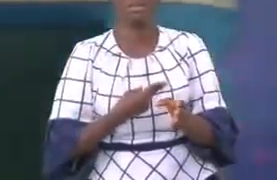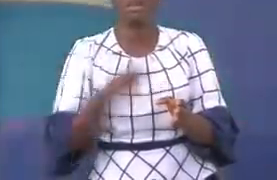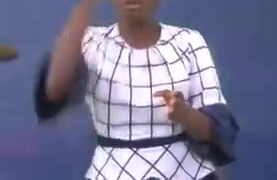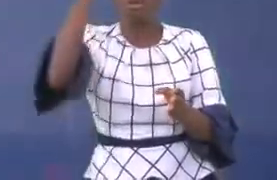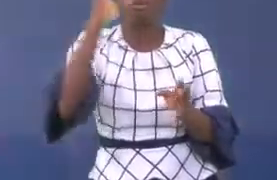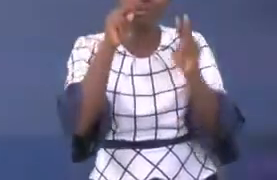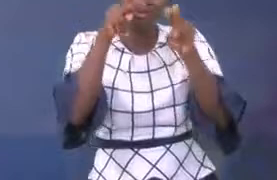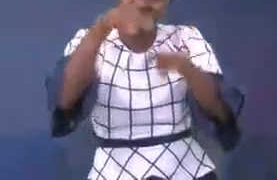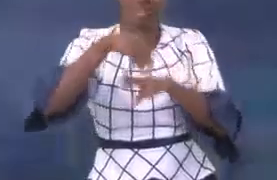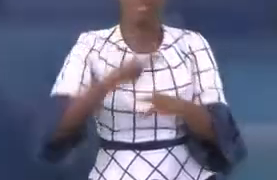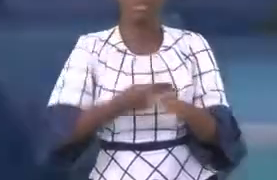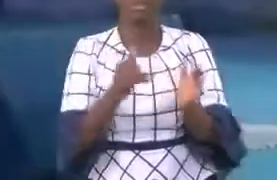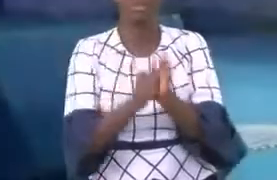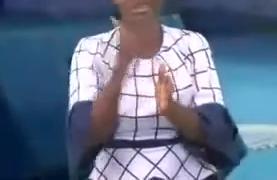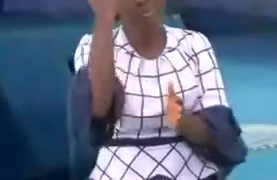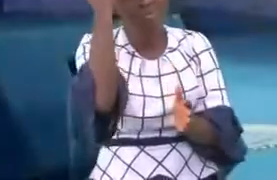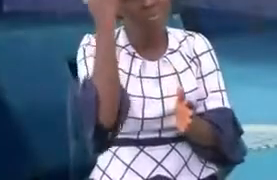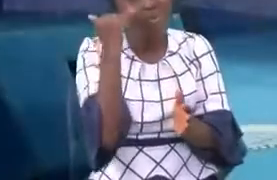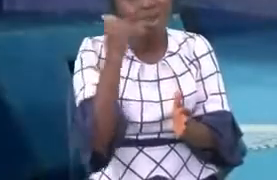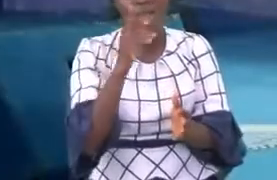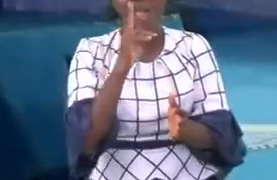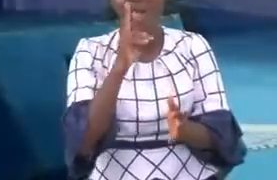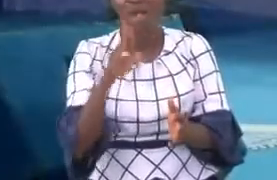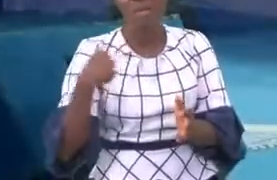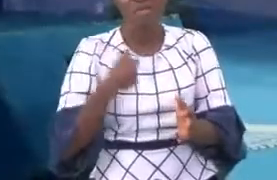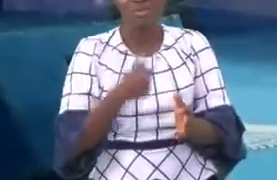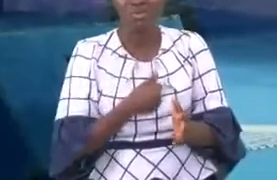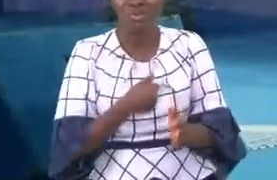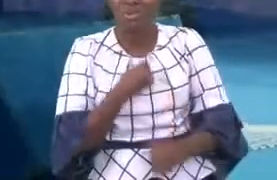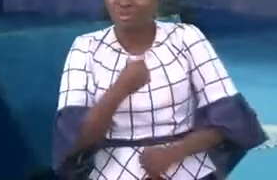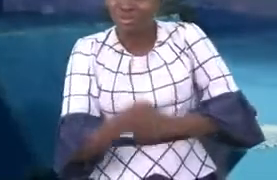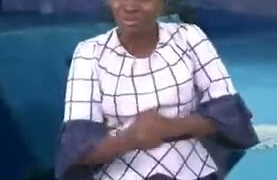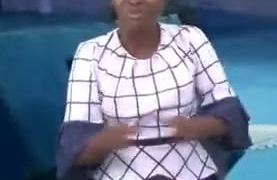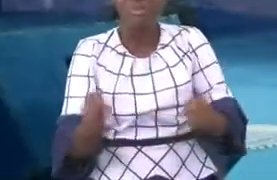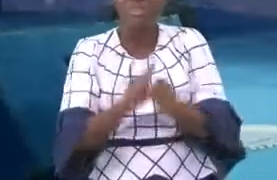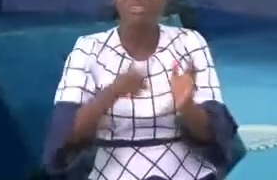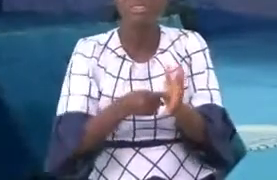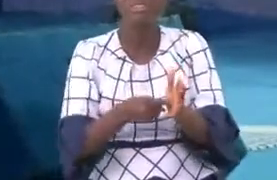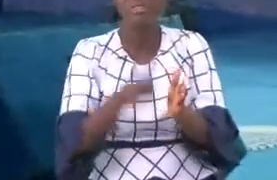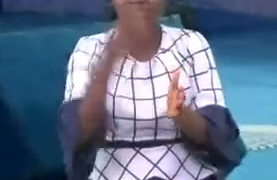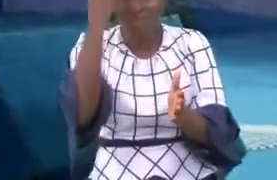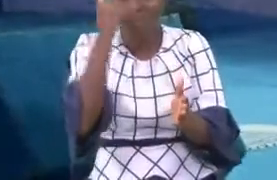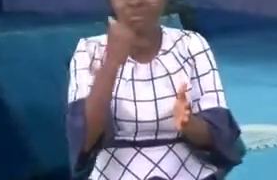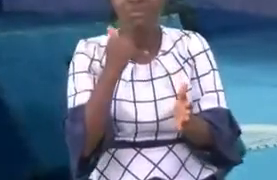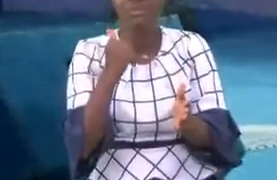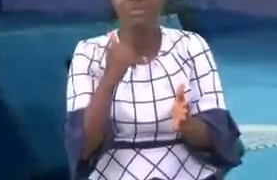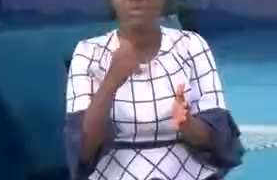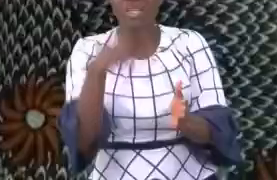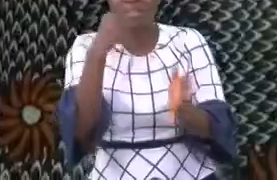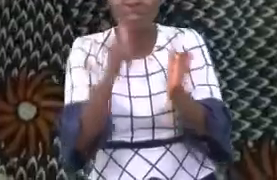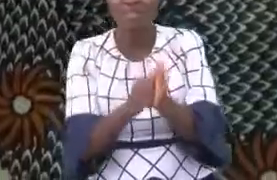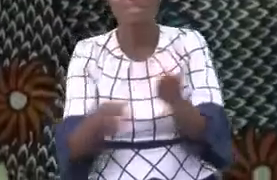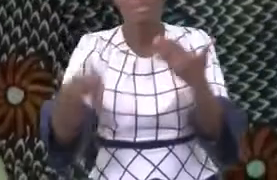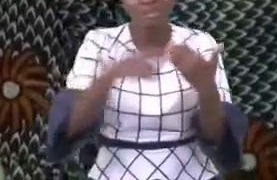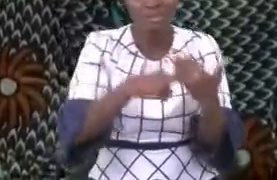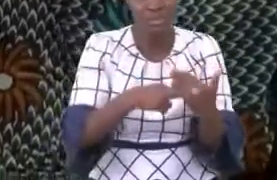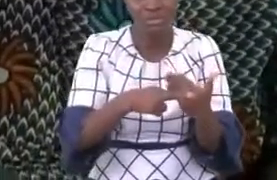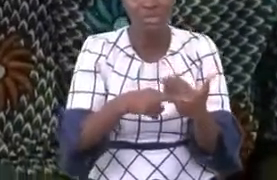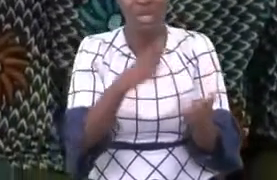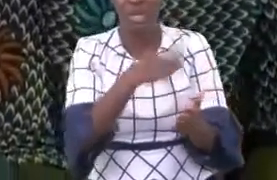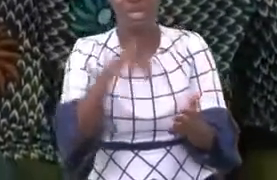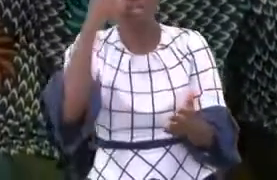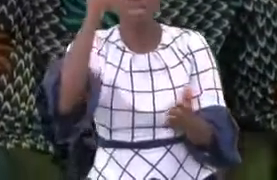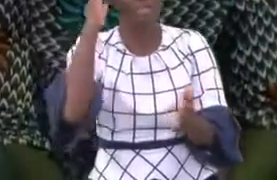It says, return. He's waiting to do you good. He will do good in your life today. Tonight is